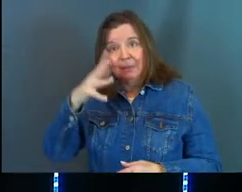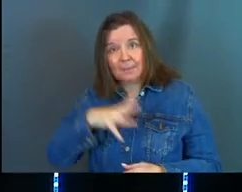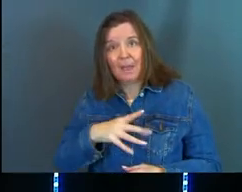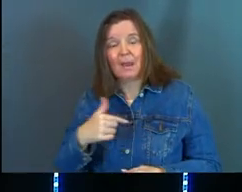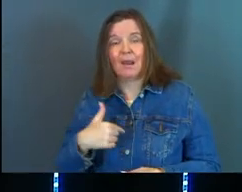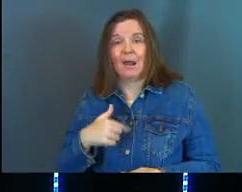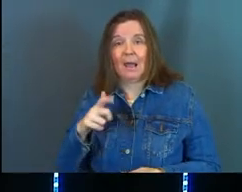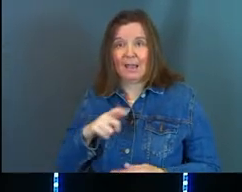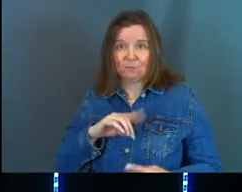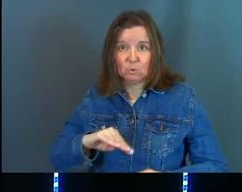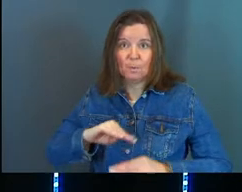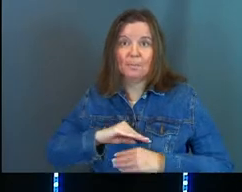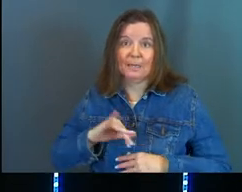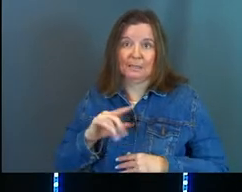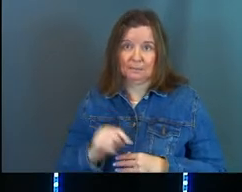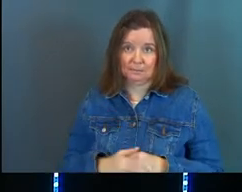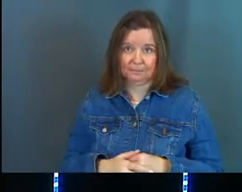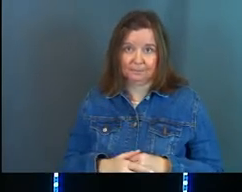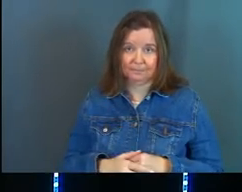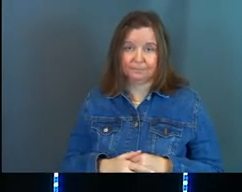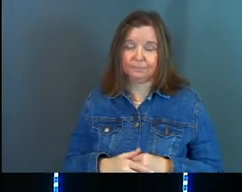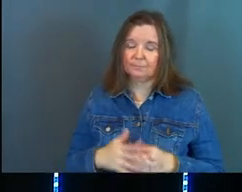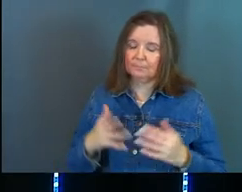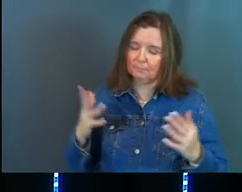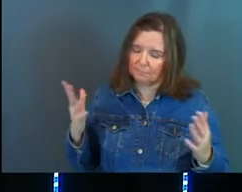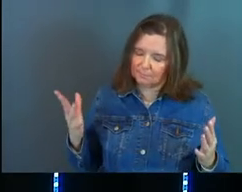man and I better meet it.